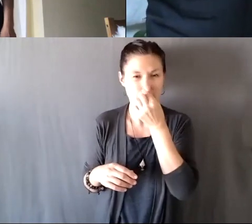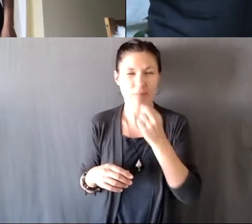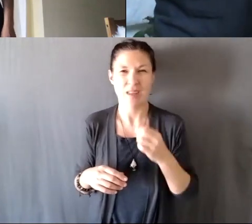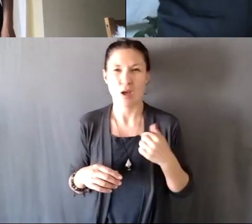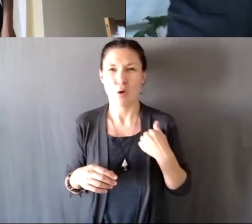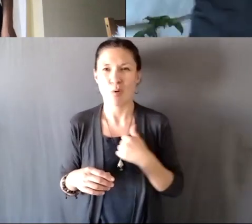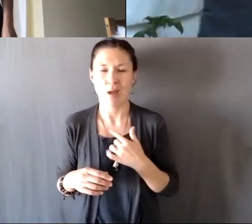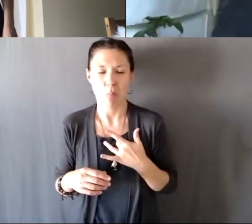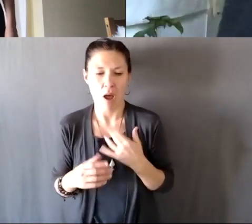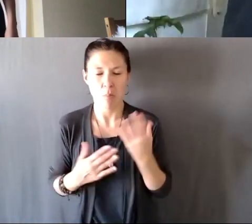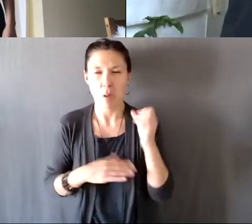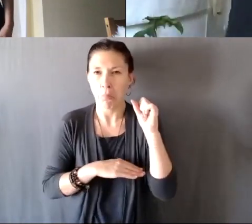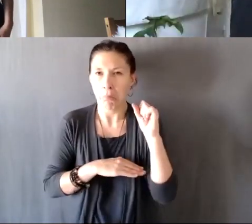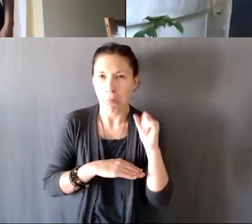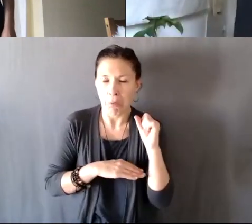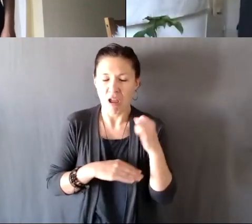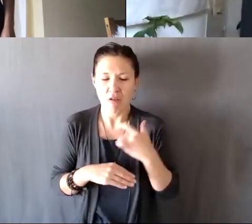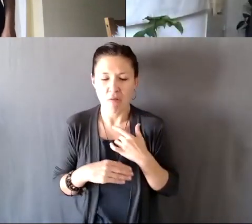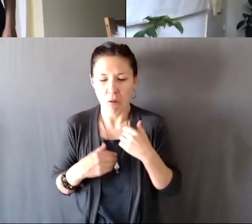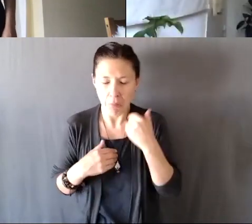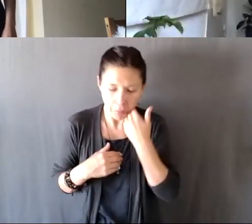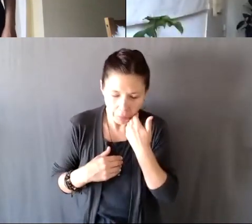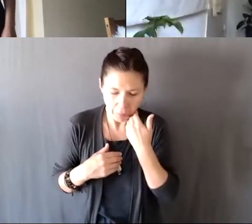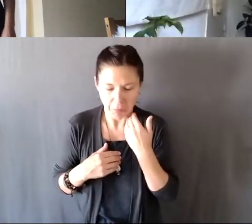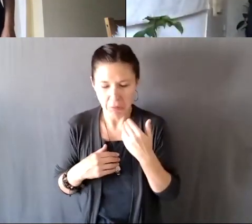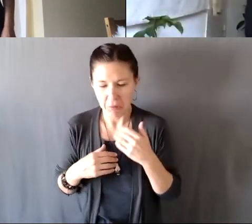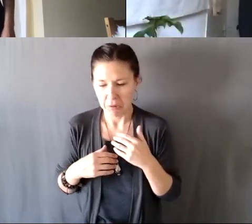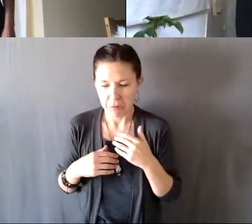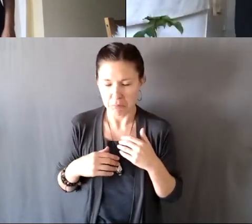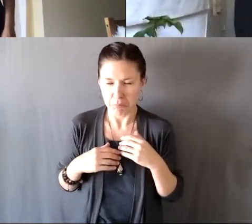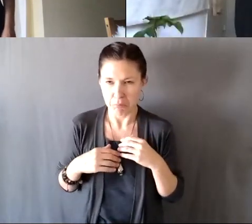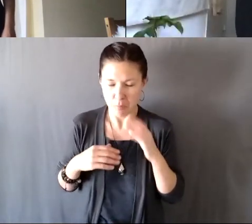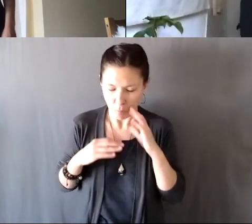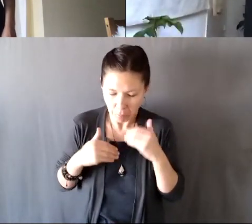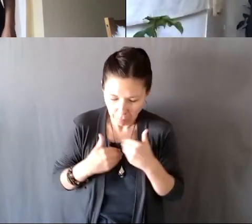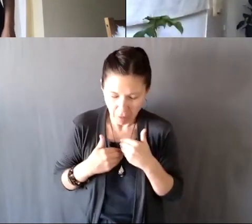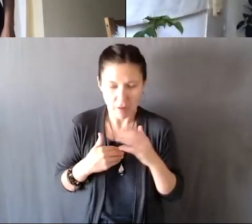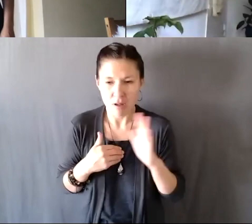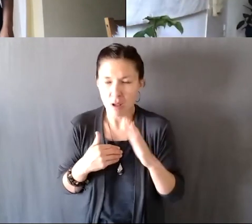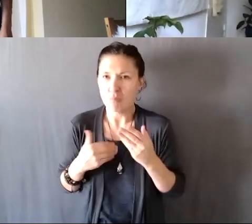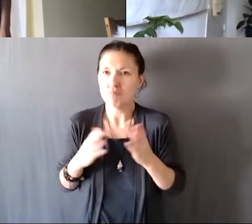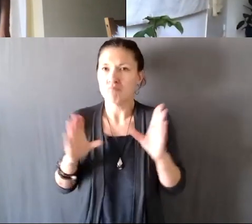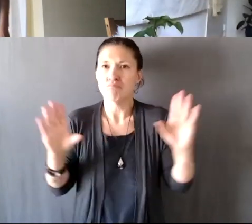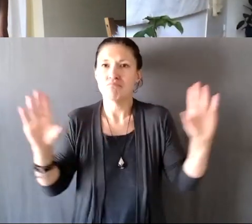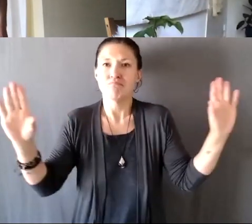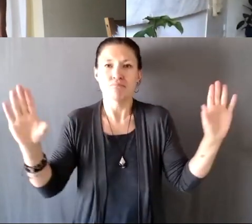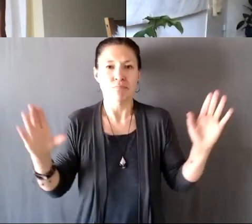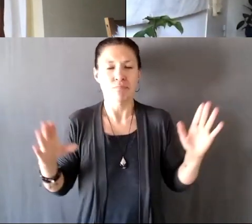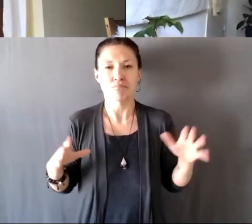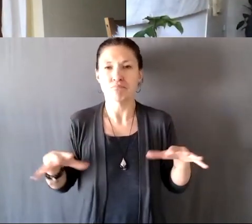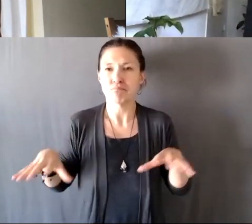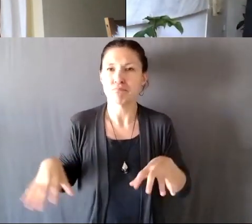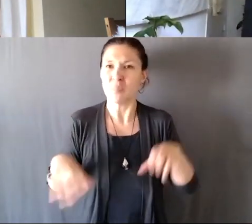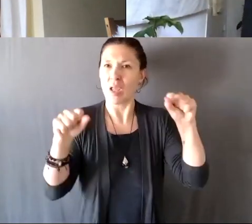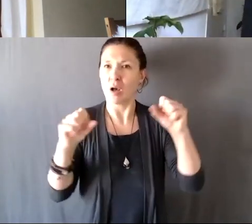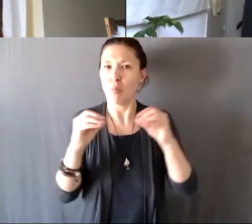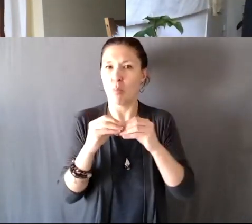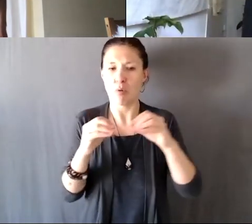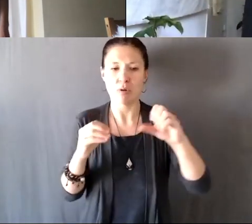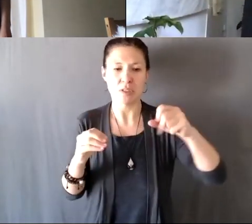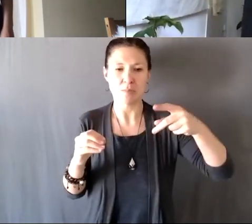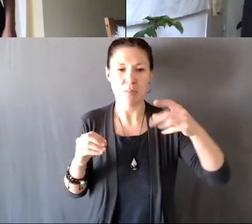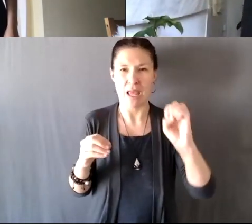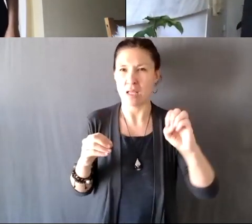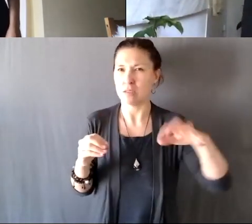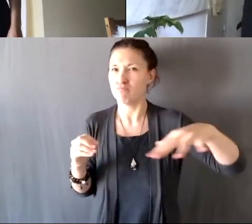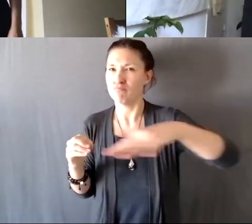we are doing the work to cleanse and purify. We also need to be able to protect from